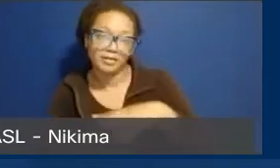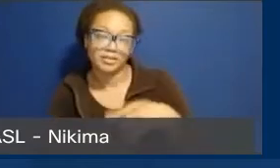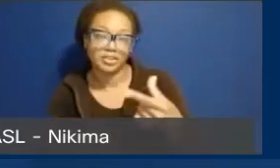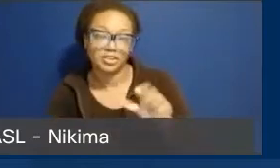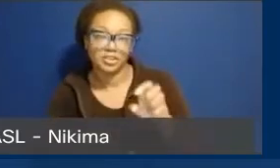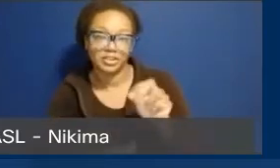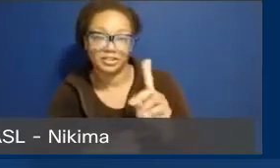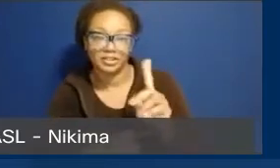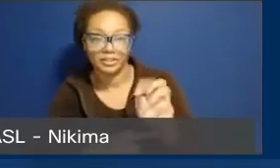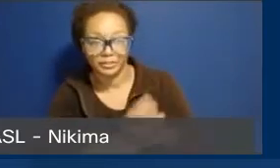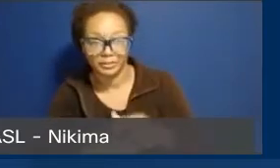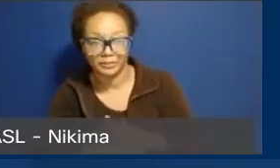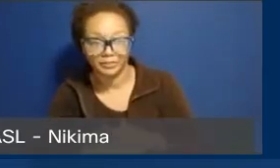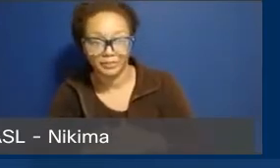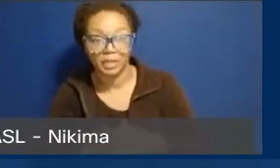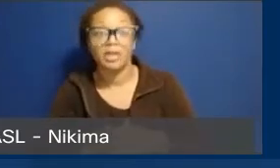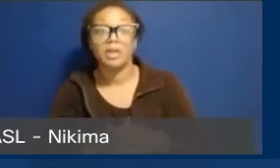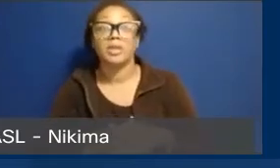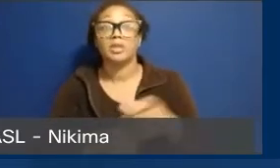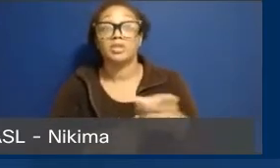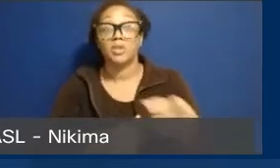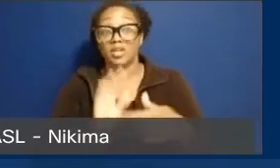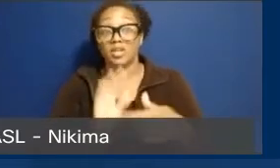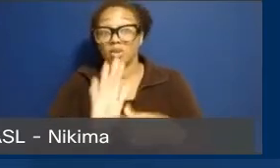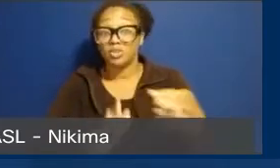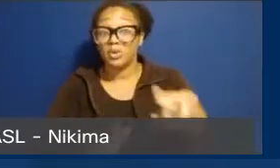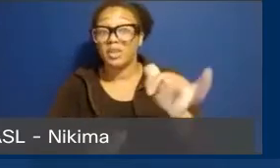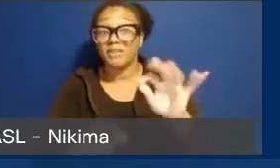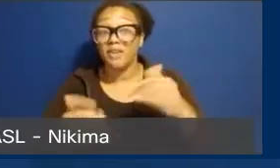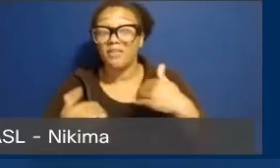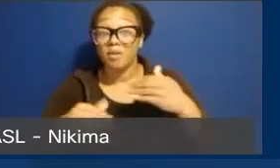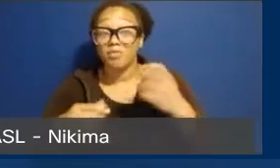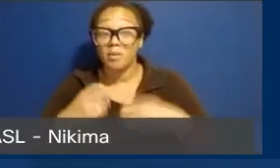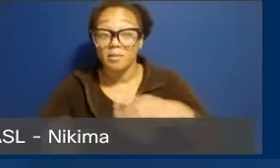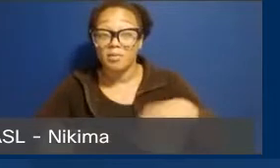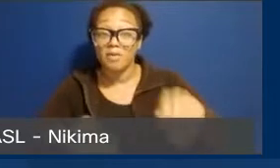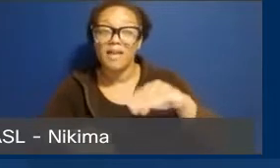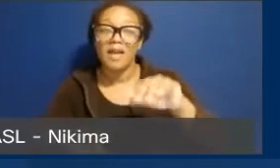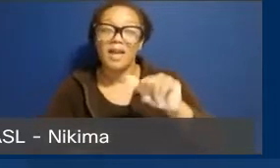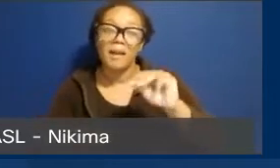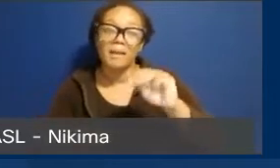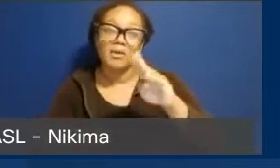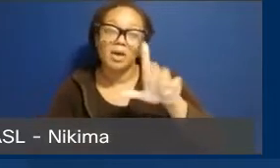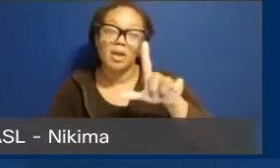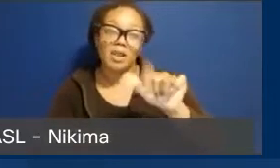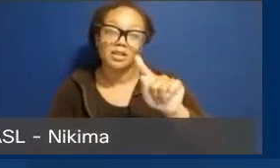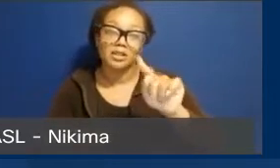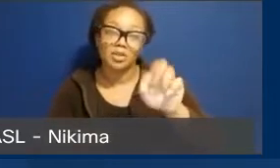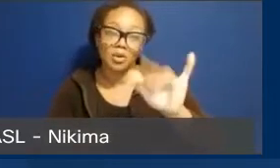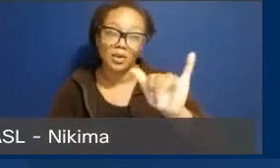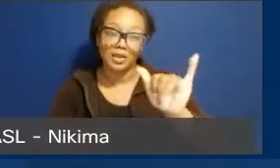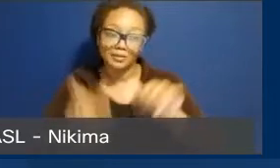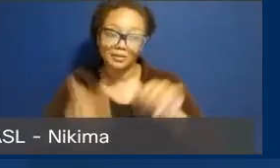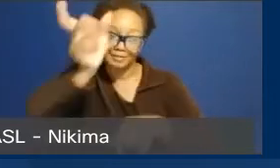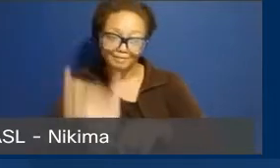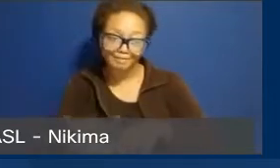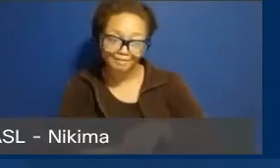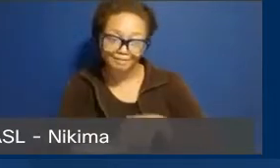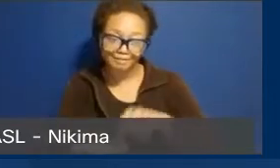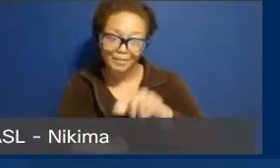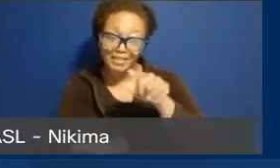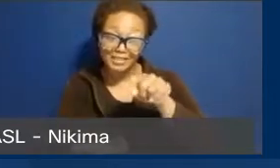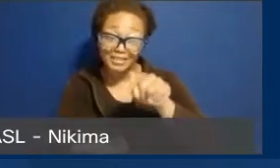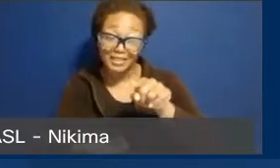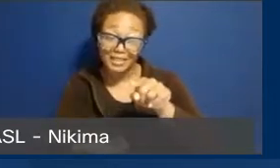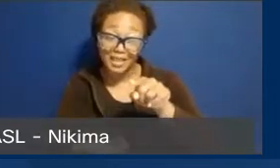the ambulatory difficulty. As you can see, there's about estimated about